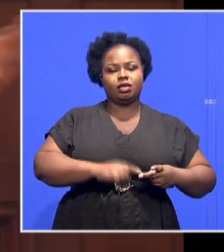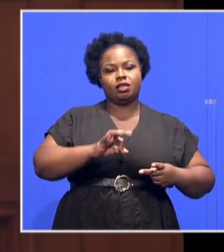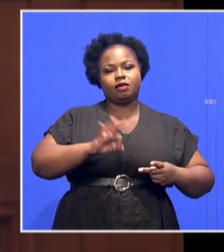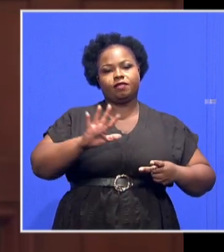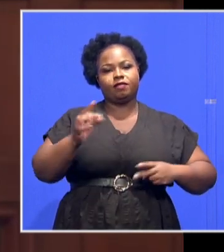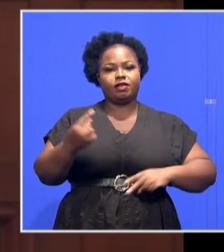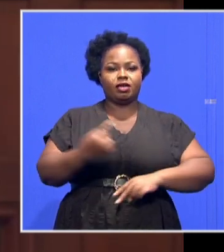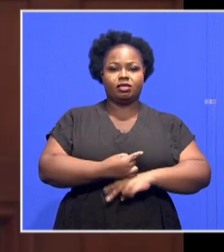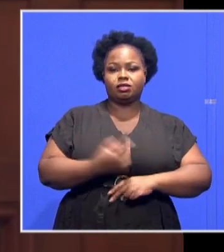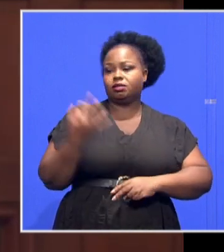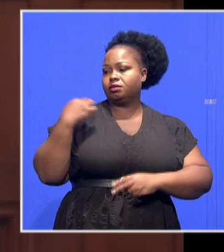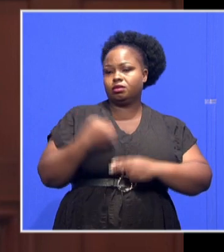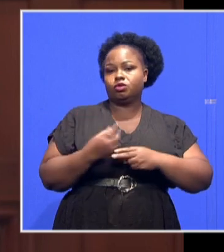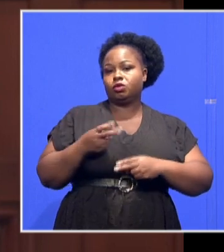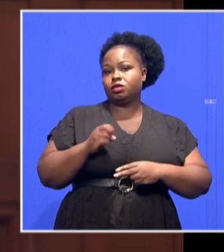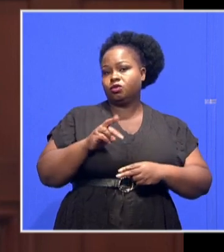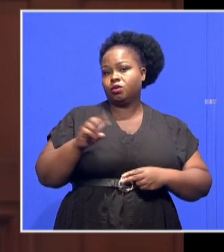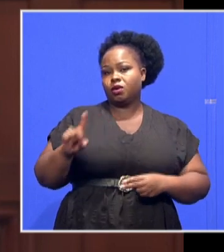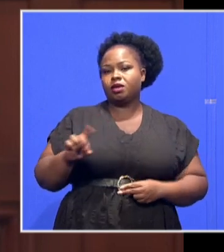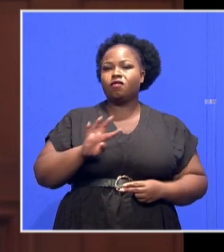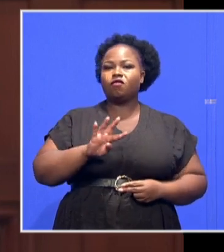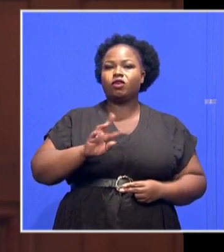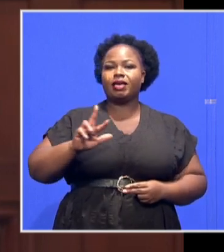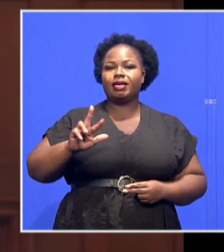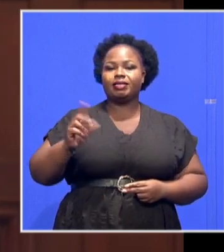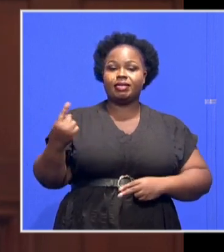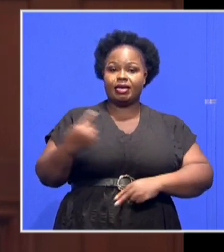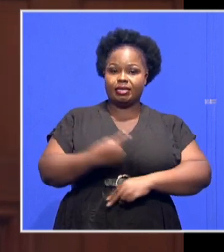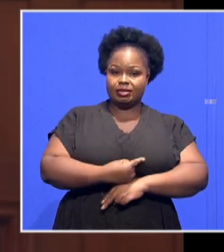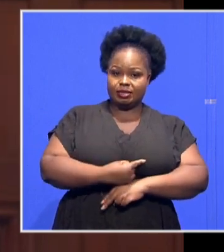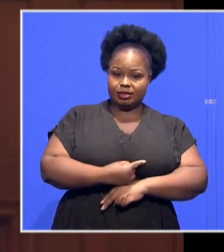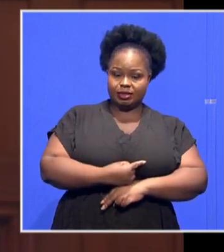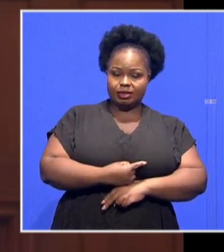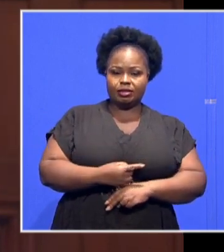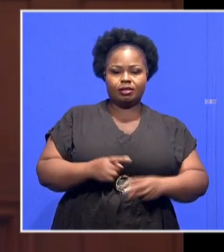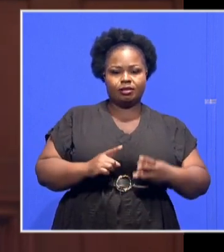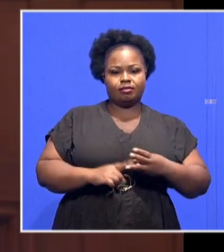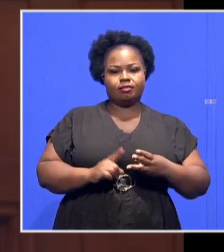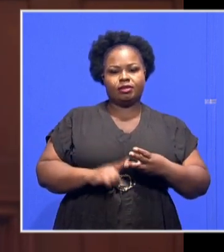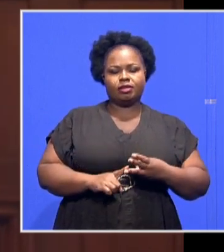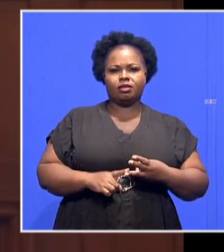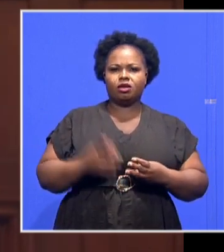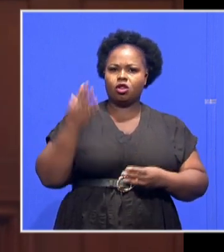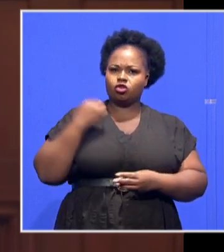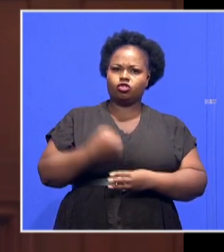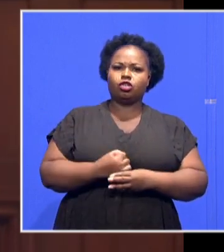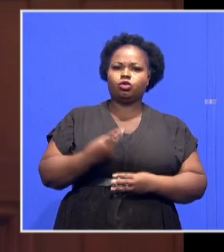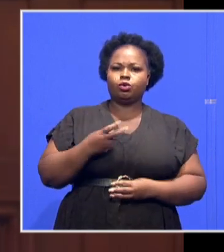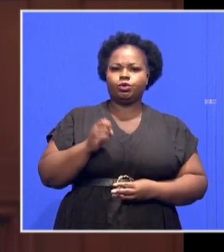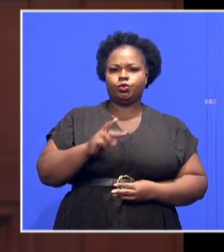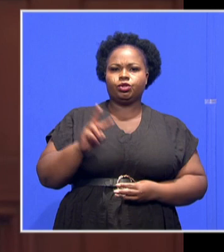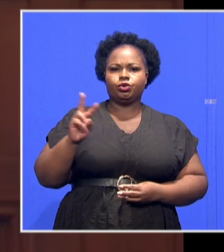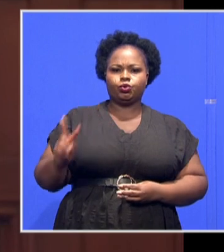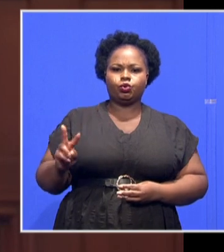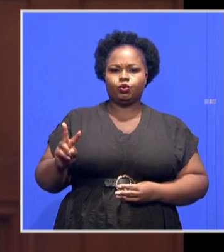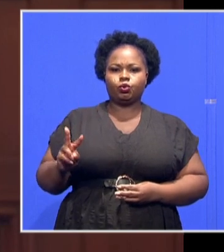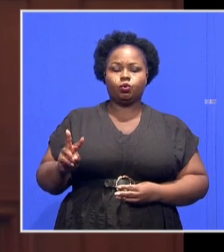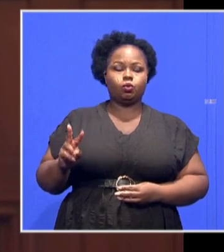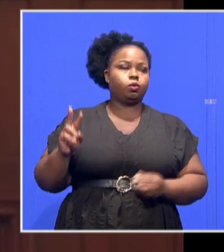in 2021, we spent 48 days under load shedding. But it was last year, 2022, when the wheels